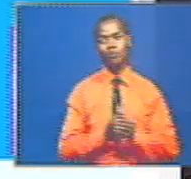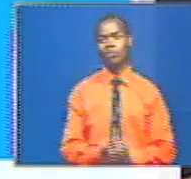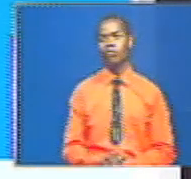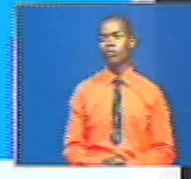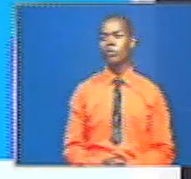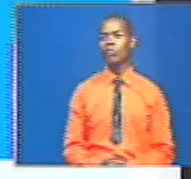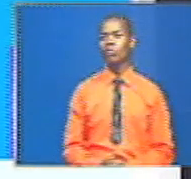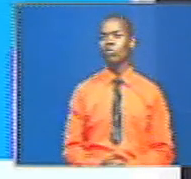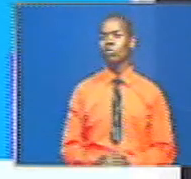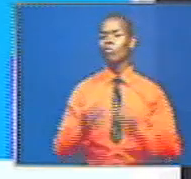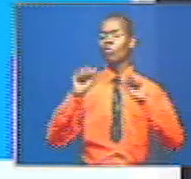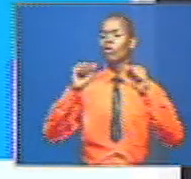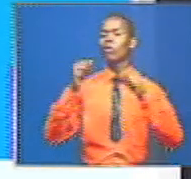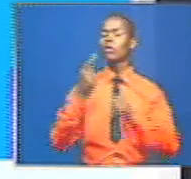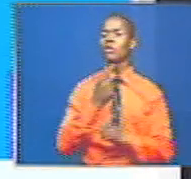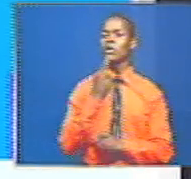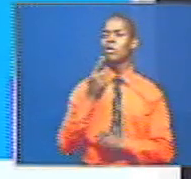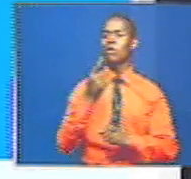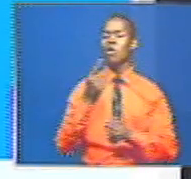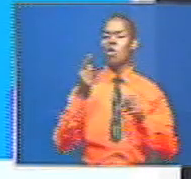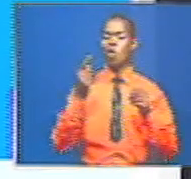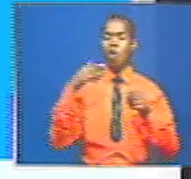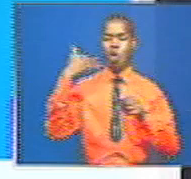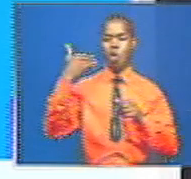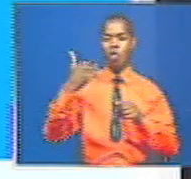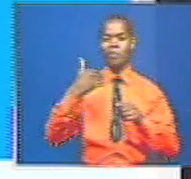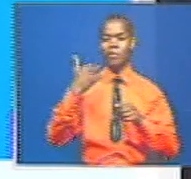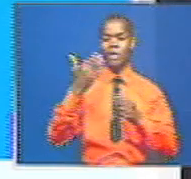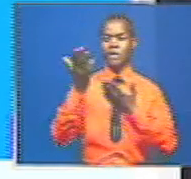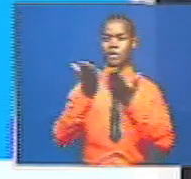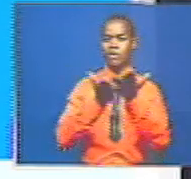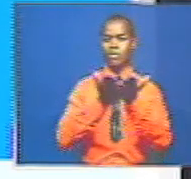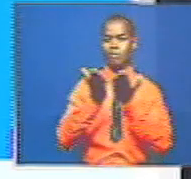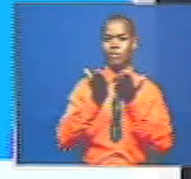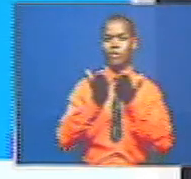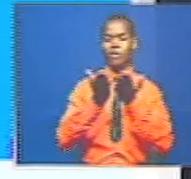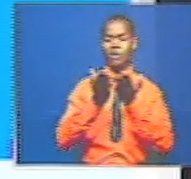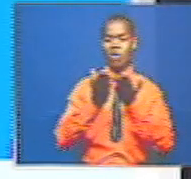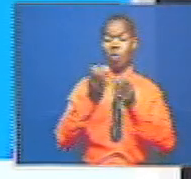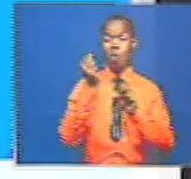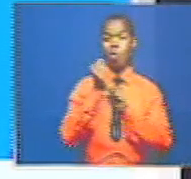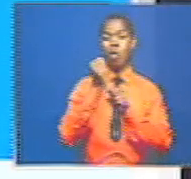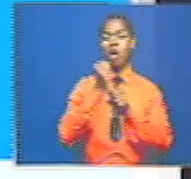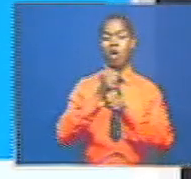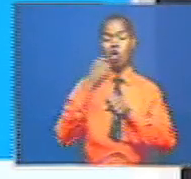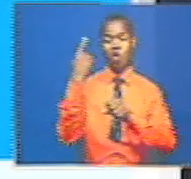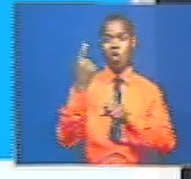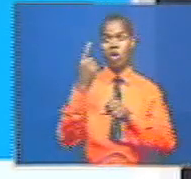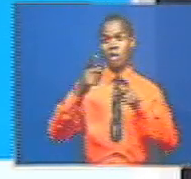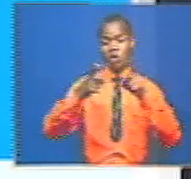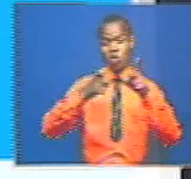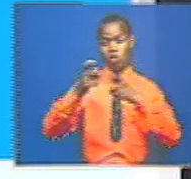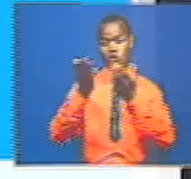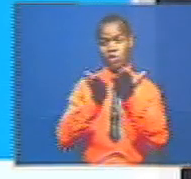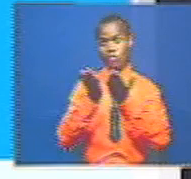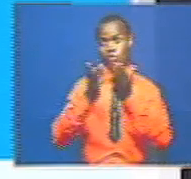you, from where we sit, ours is not the service. Ours is to regulate those who are giving those services. And